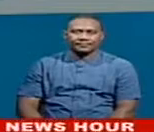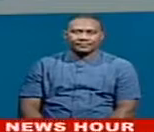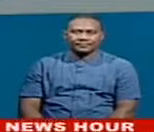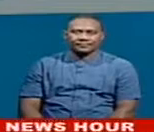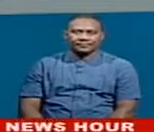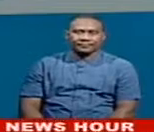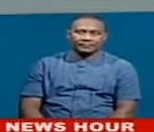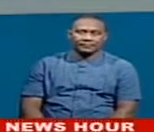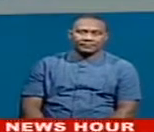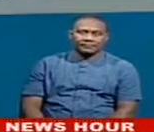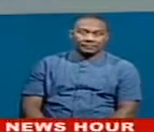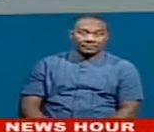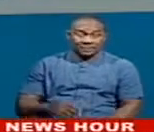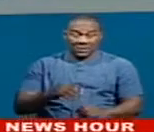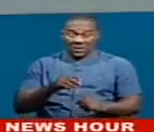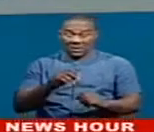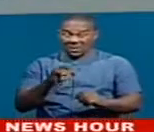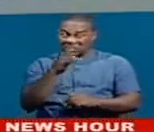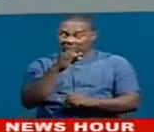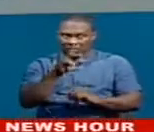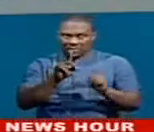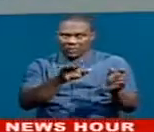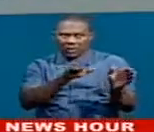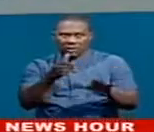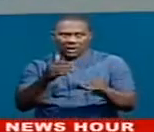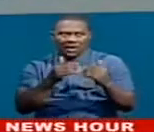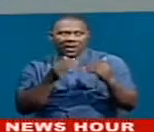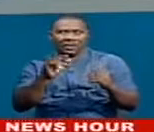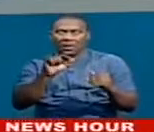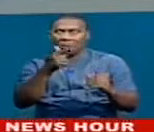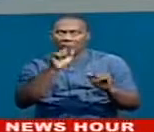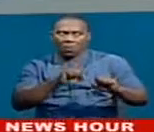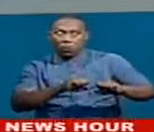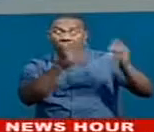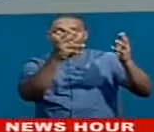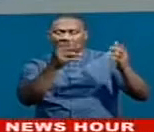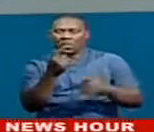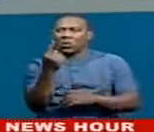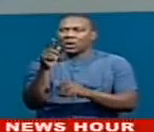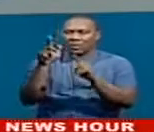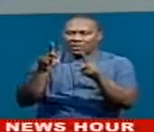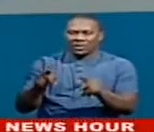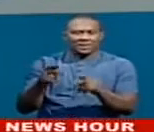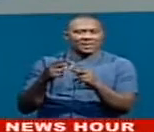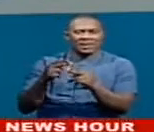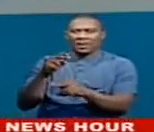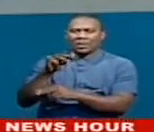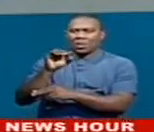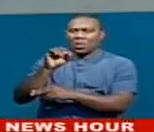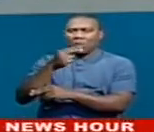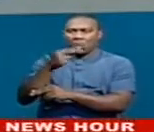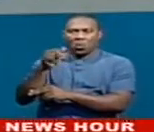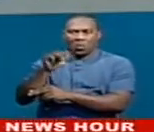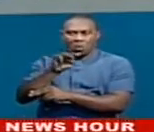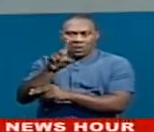One of the seven persons who died in the Atomic Junction gas explosion last Saturday was Mohammed Ashley. Mohammed